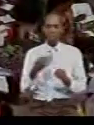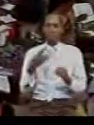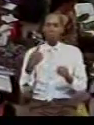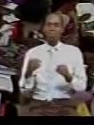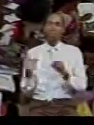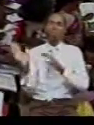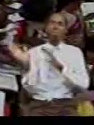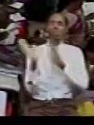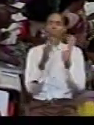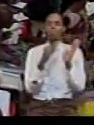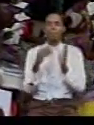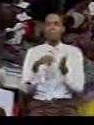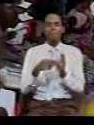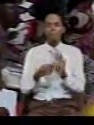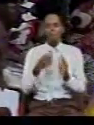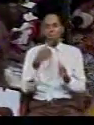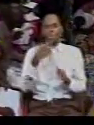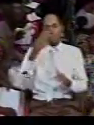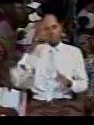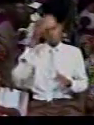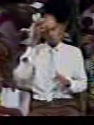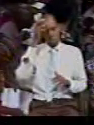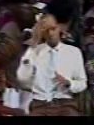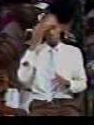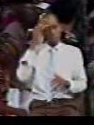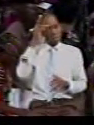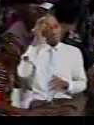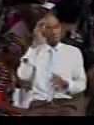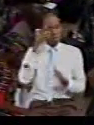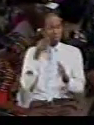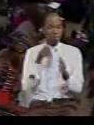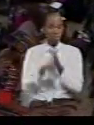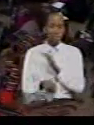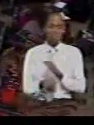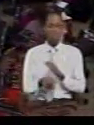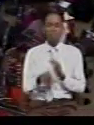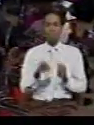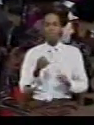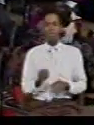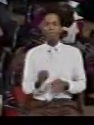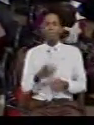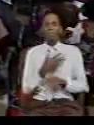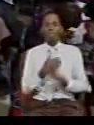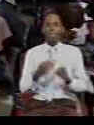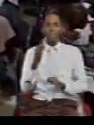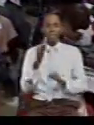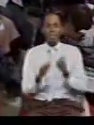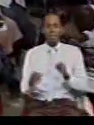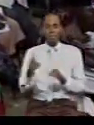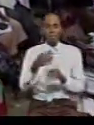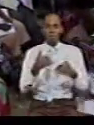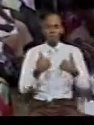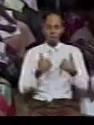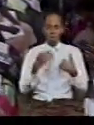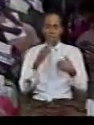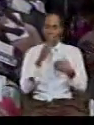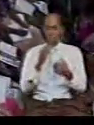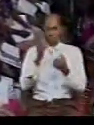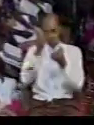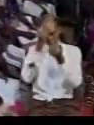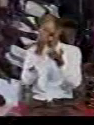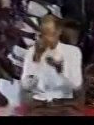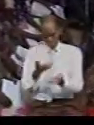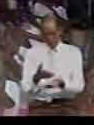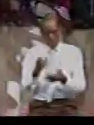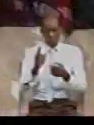Satan kills. Satan deadens life. And if you have been obedient to Satan, obedient to